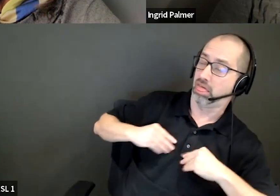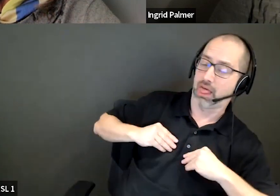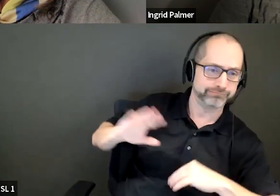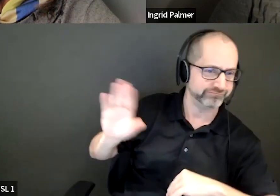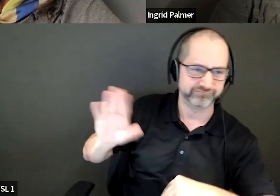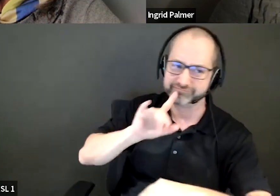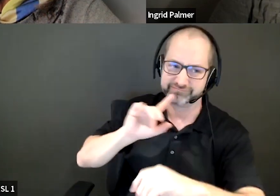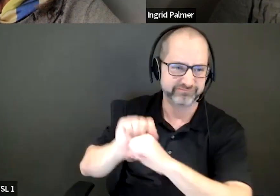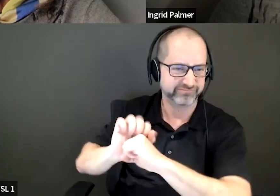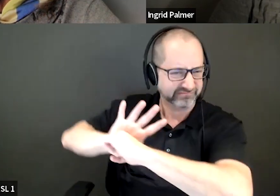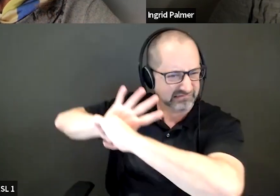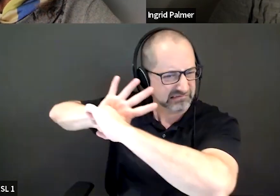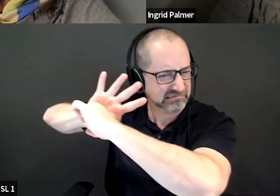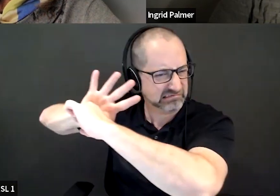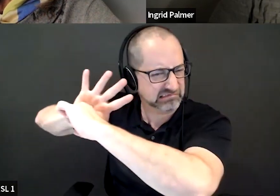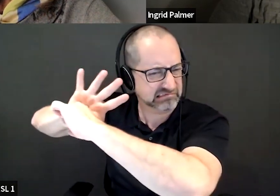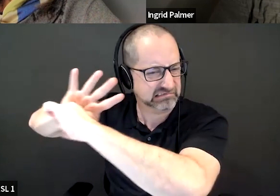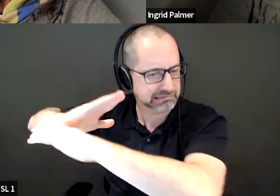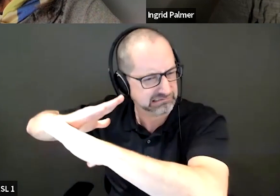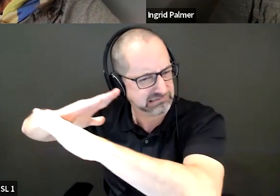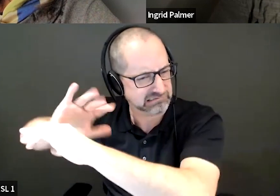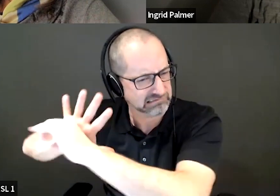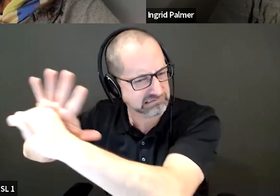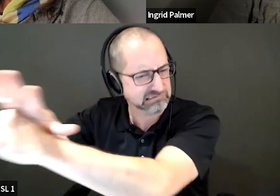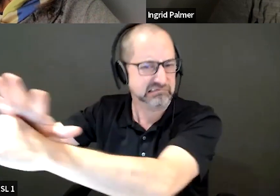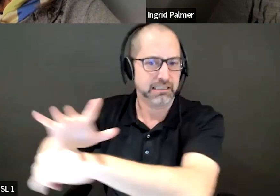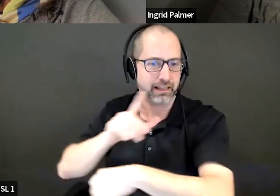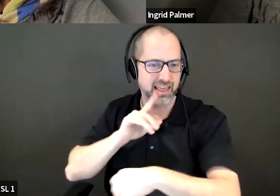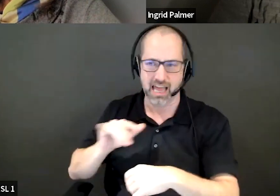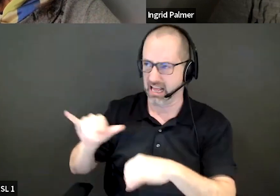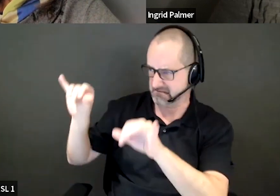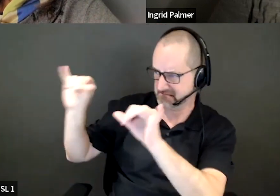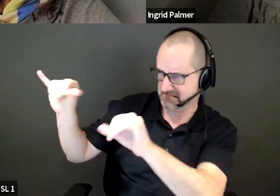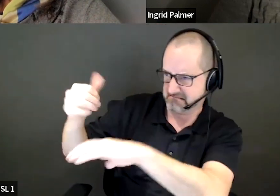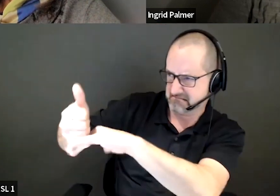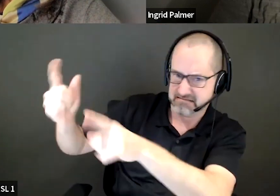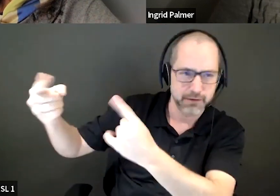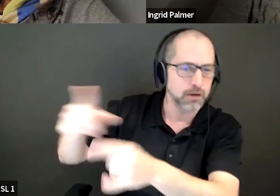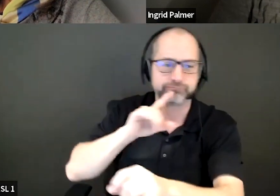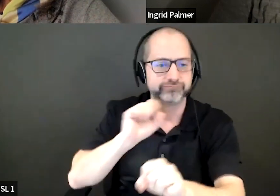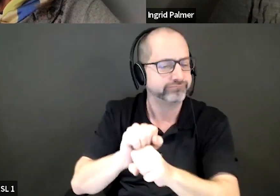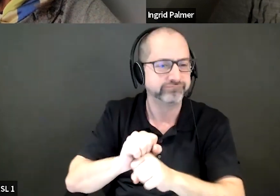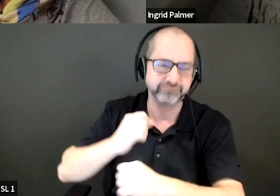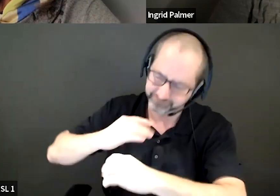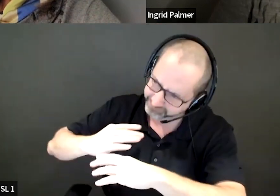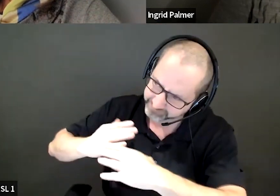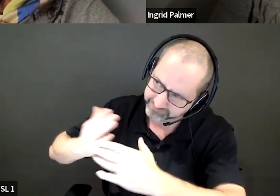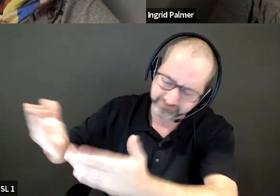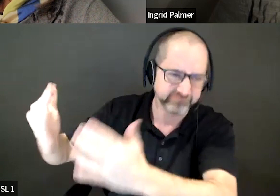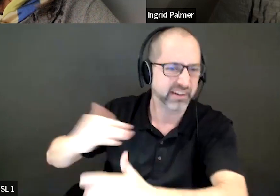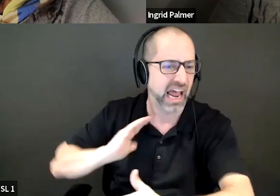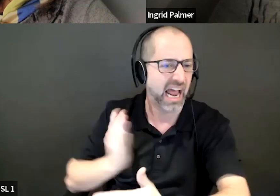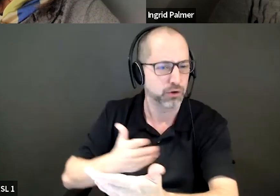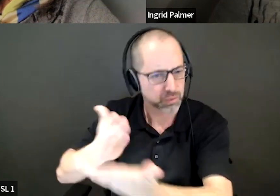status quo to be in alignment with not only our needs, but our rights as